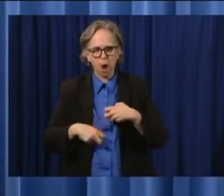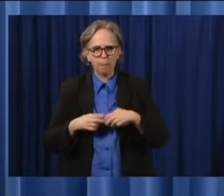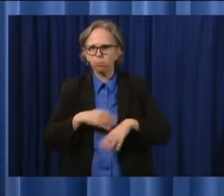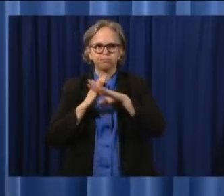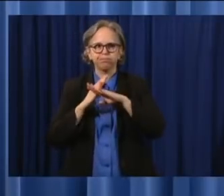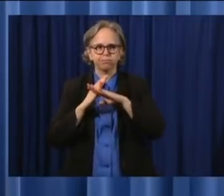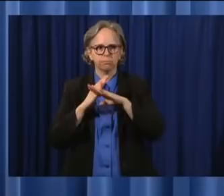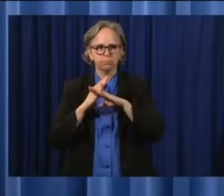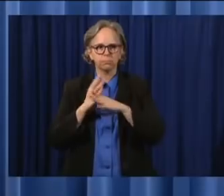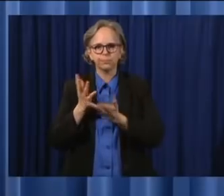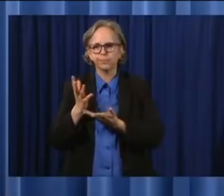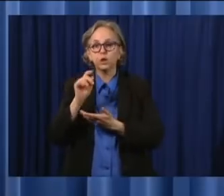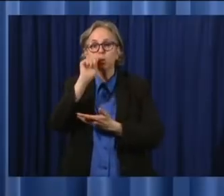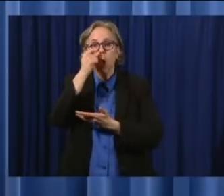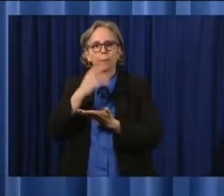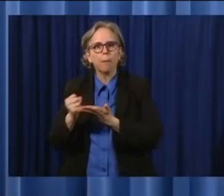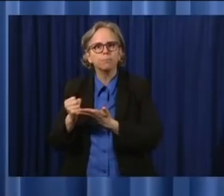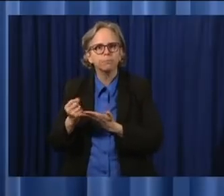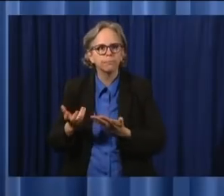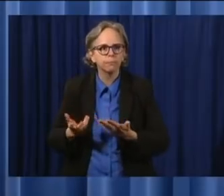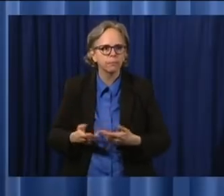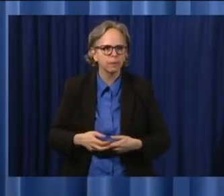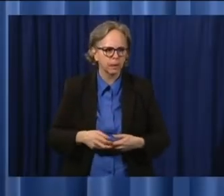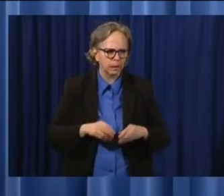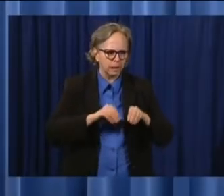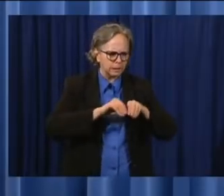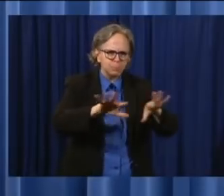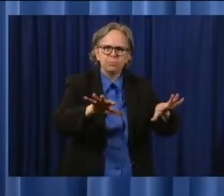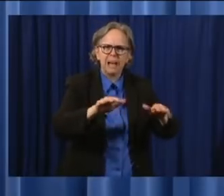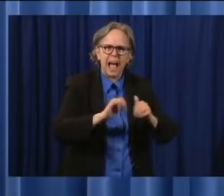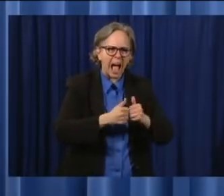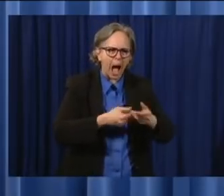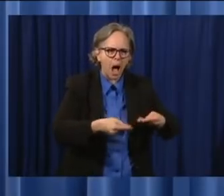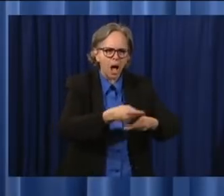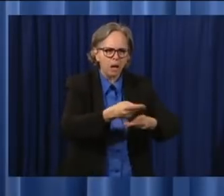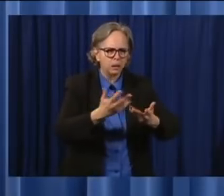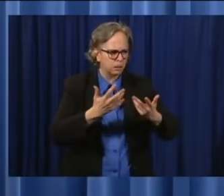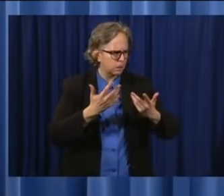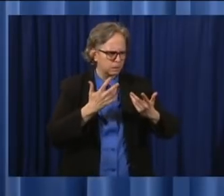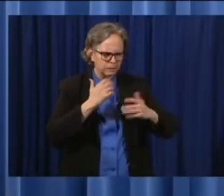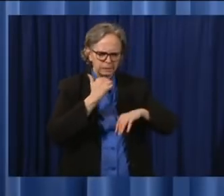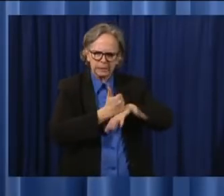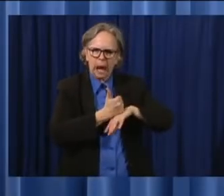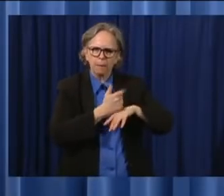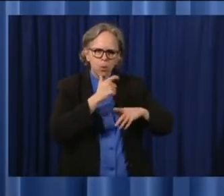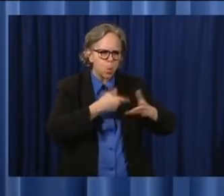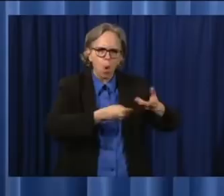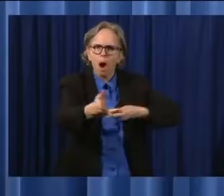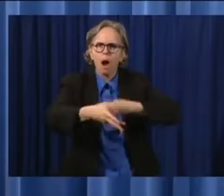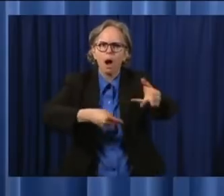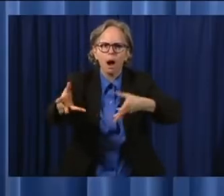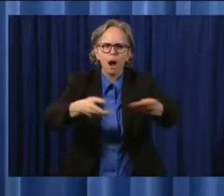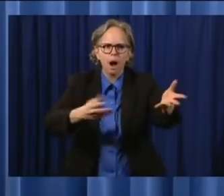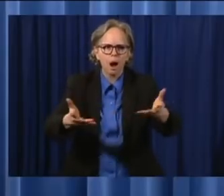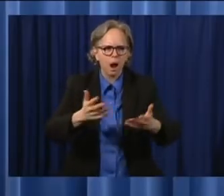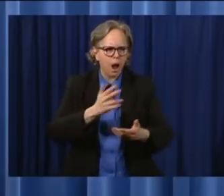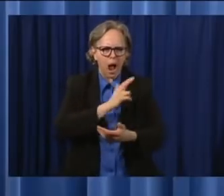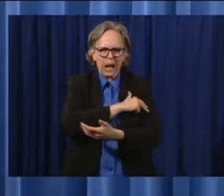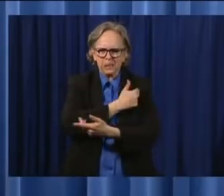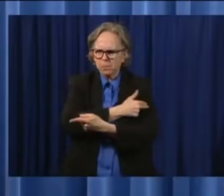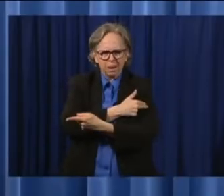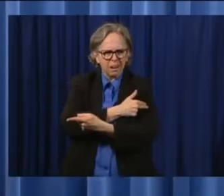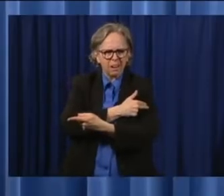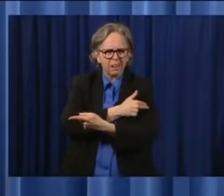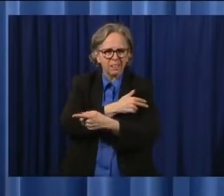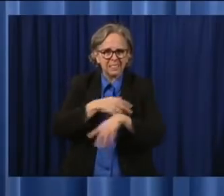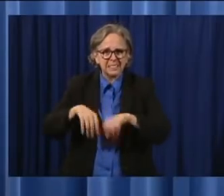distribution problem. If you look at our hospitals, some of our hospitals are now who do the testing, some of